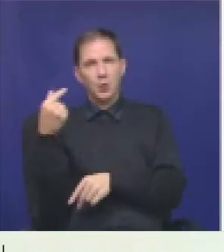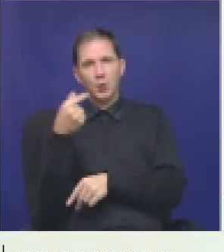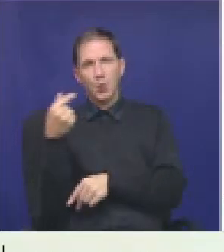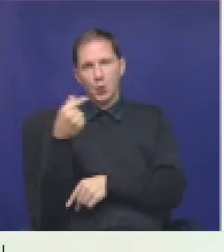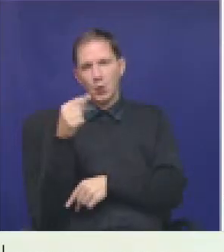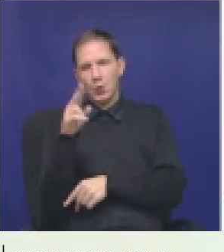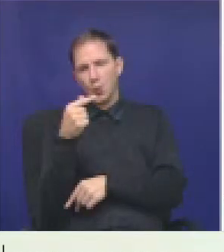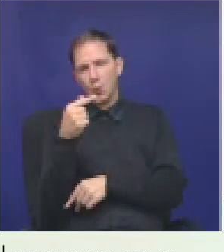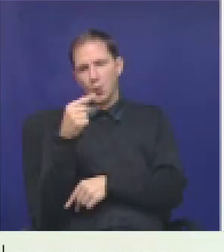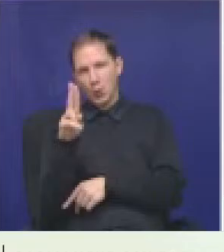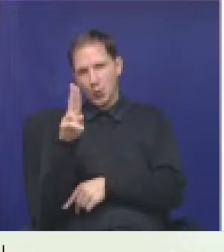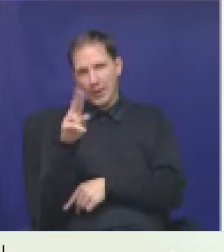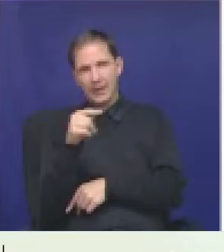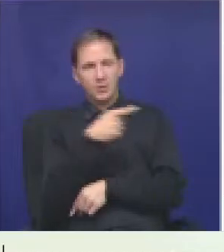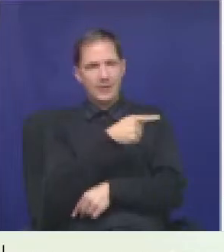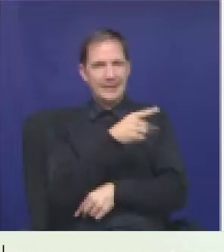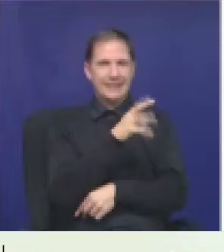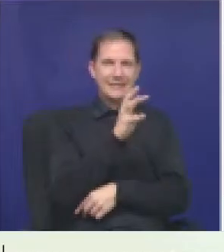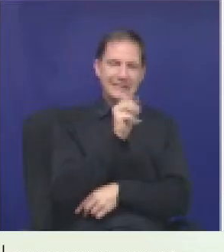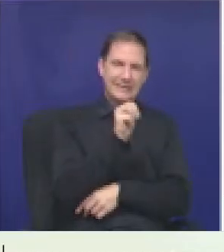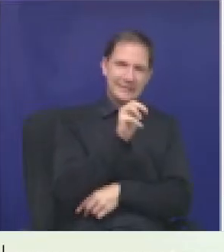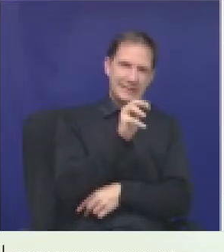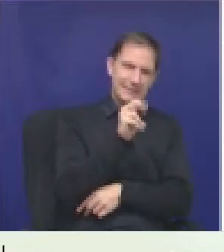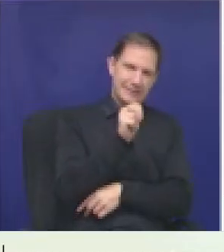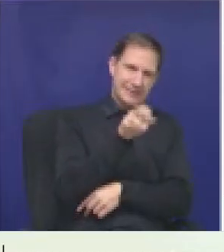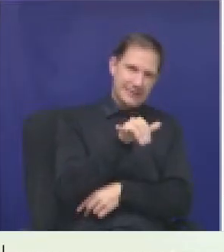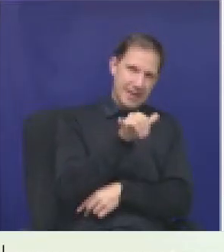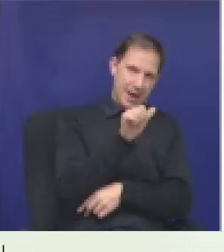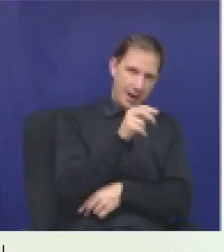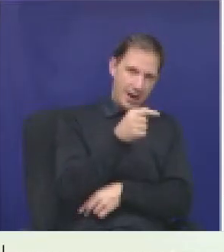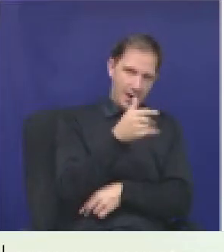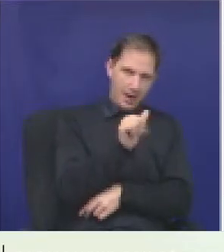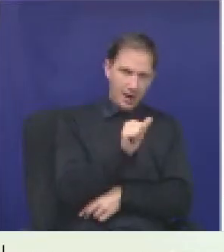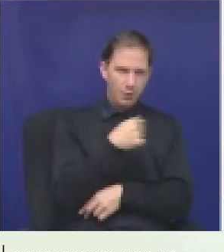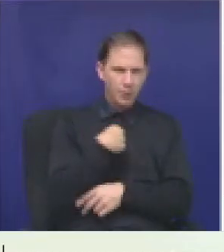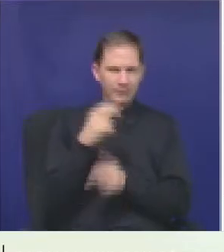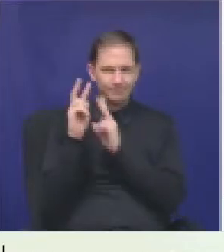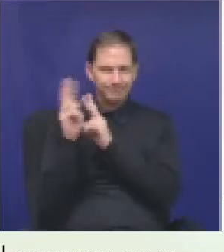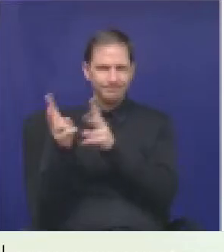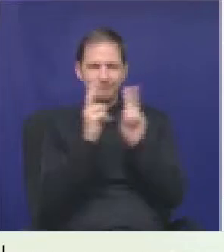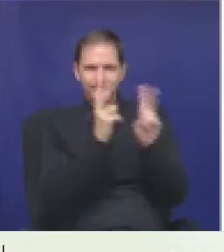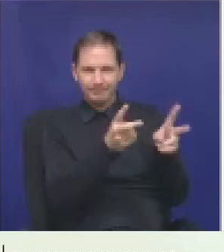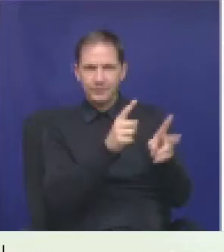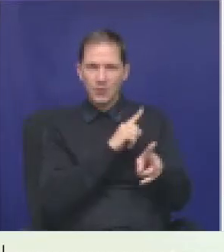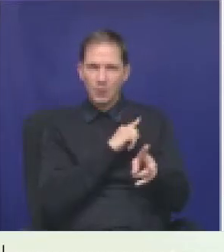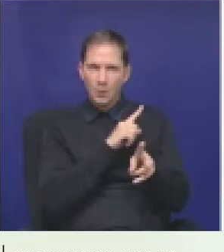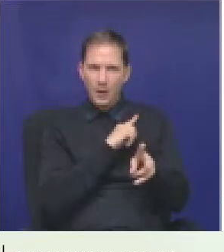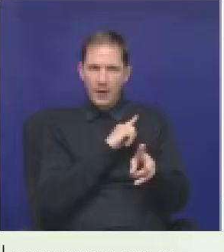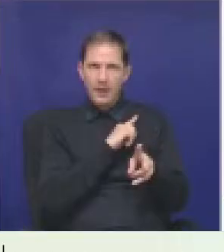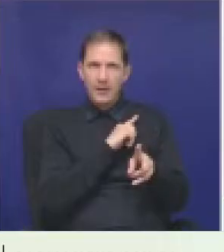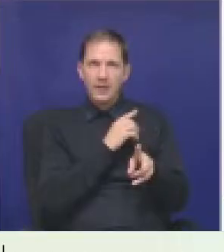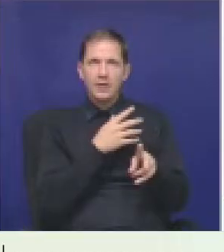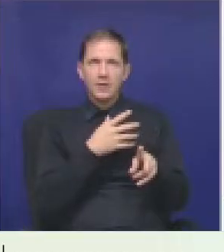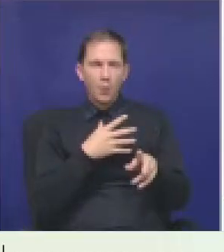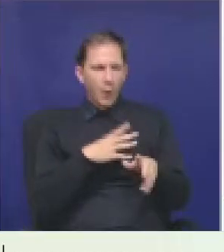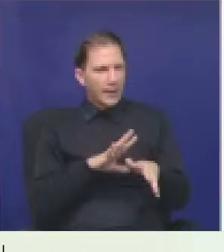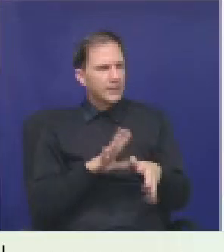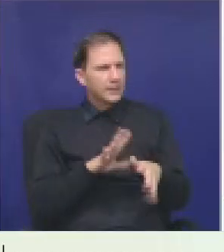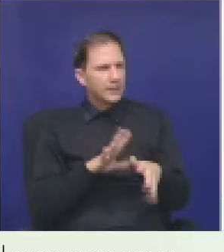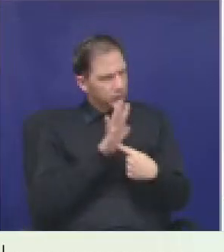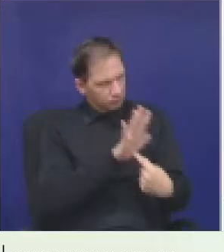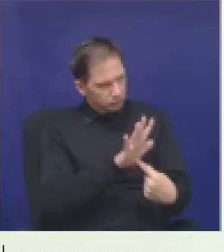Nyanga. This was not just a symbolic gesture. It was a deliberate effort to bring Stats SA closer to the